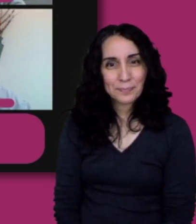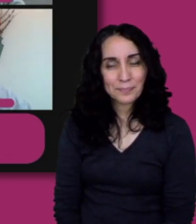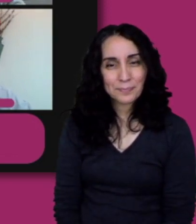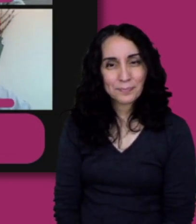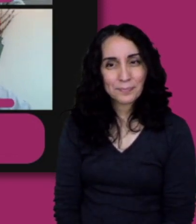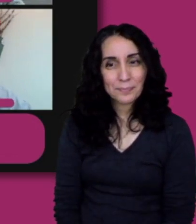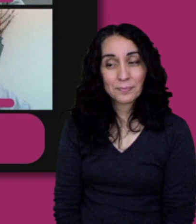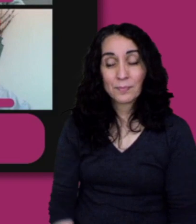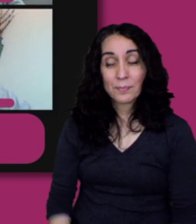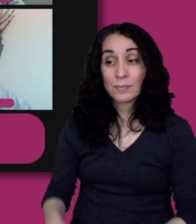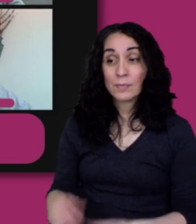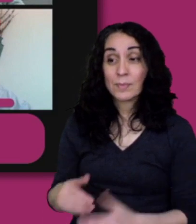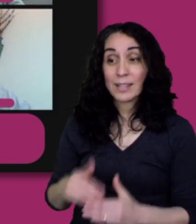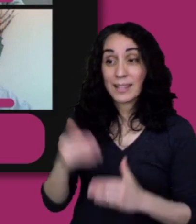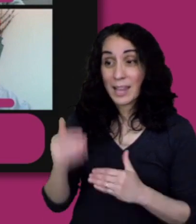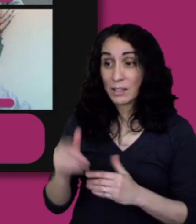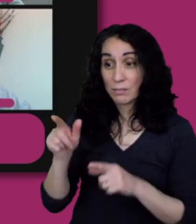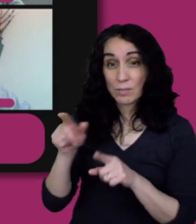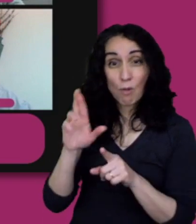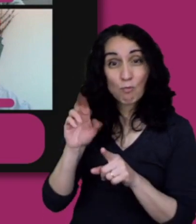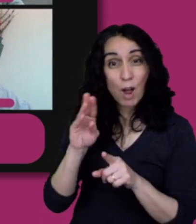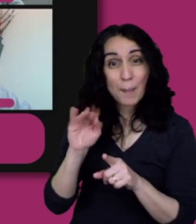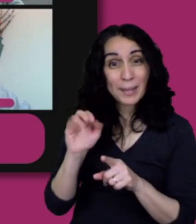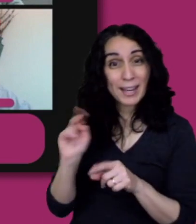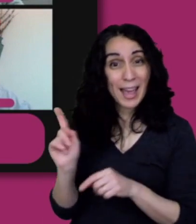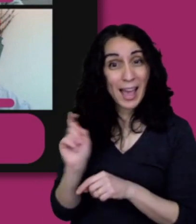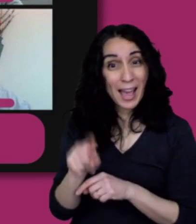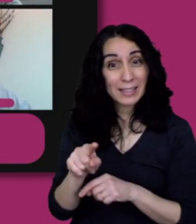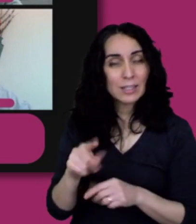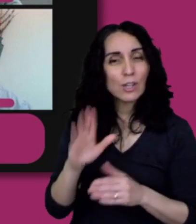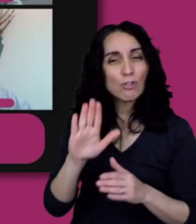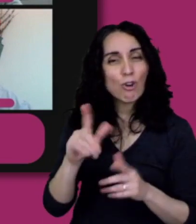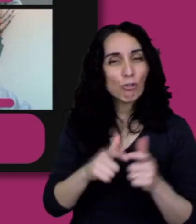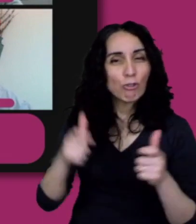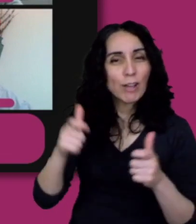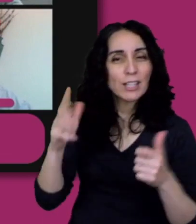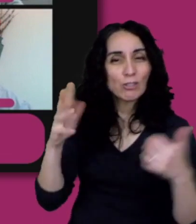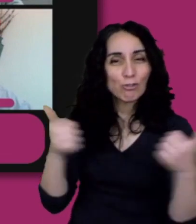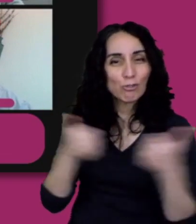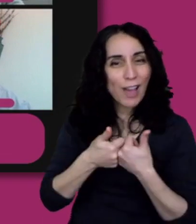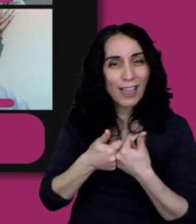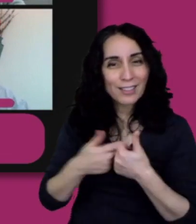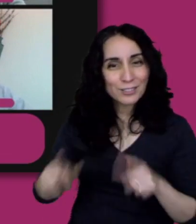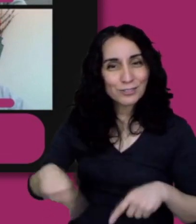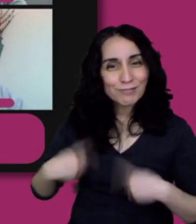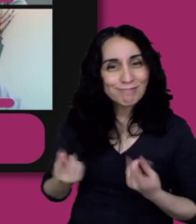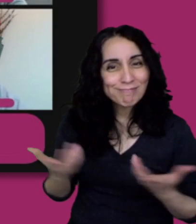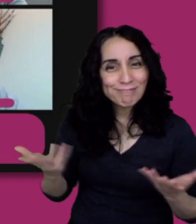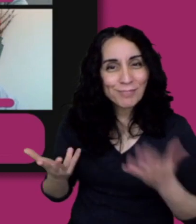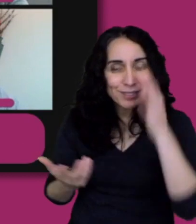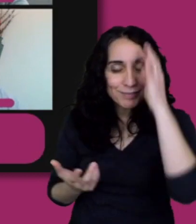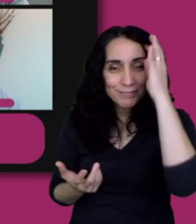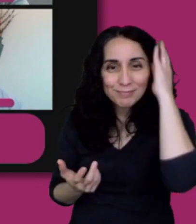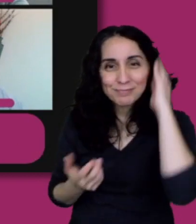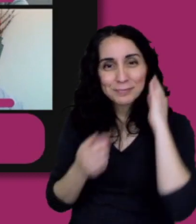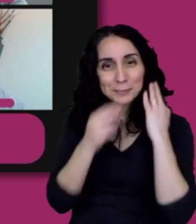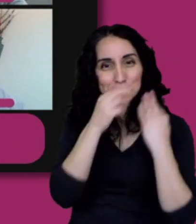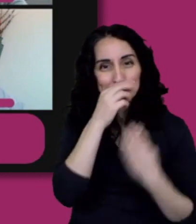And the next question Robin asked was, what was your greatest challenge? And maybe Nancy, you could answer that one. Your greatest challenge to